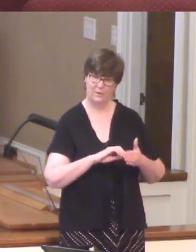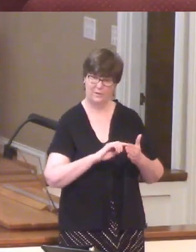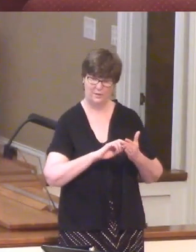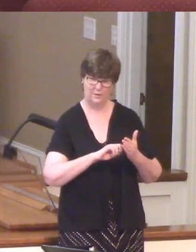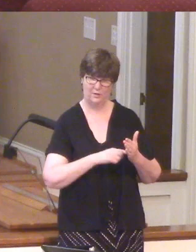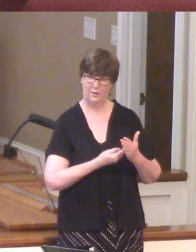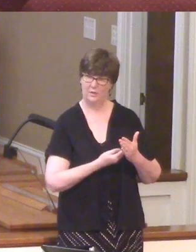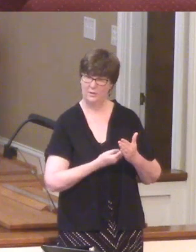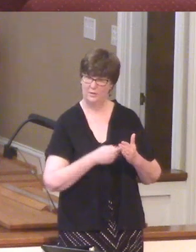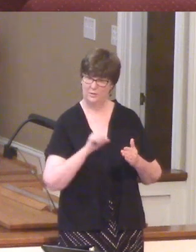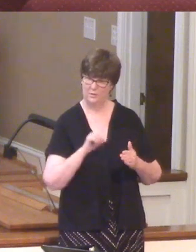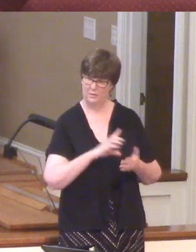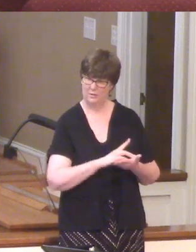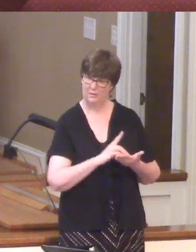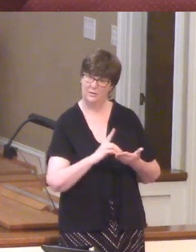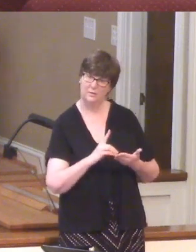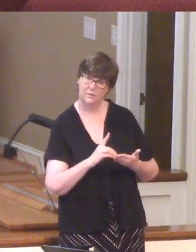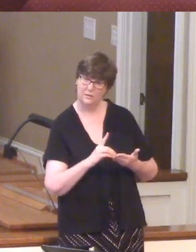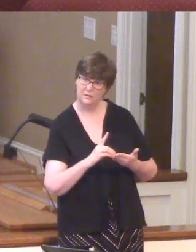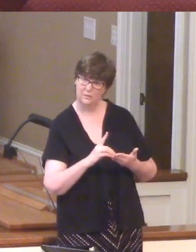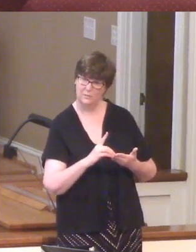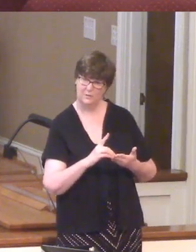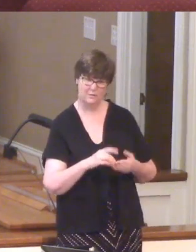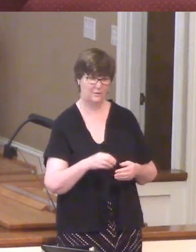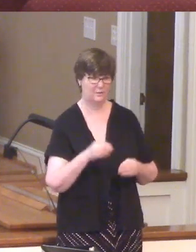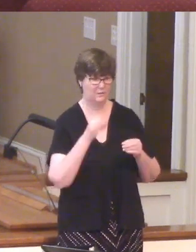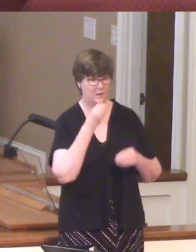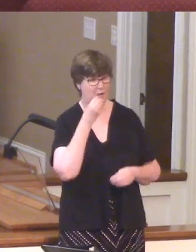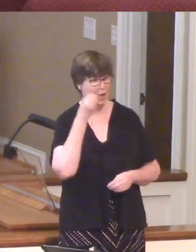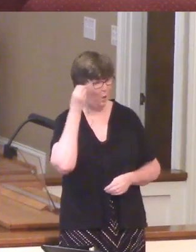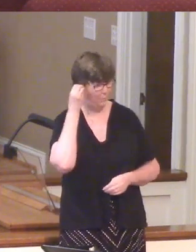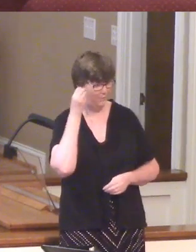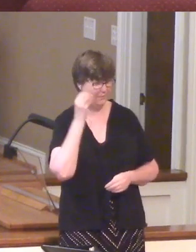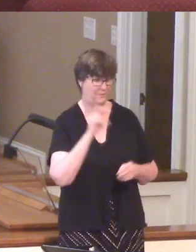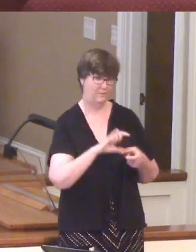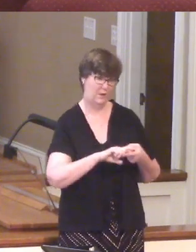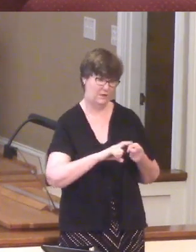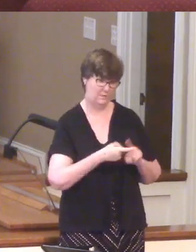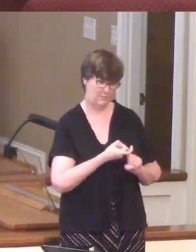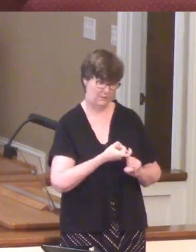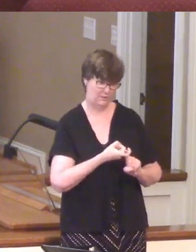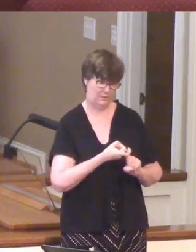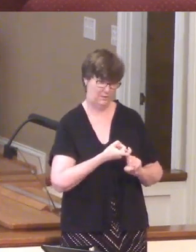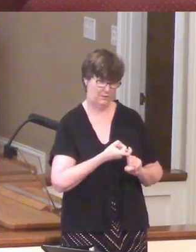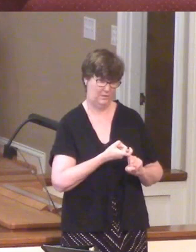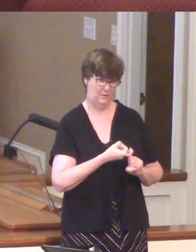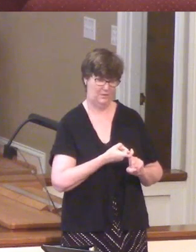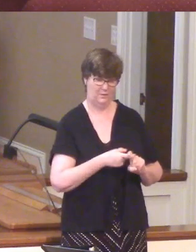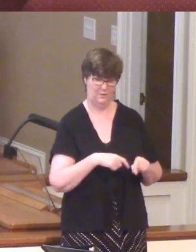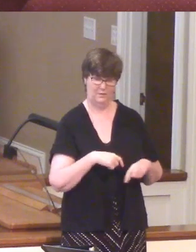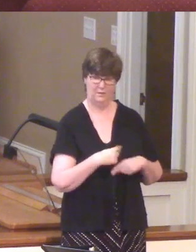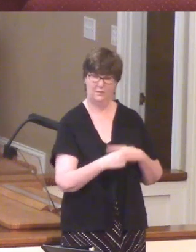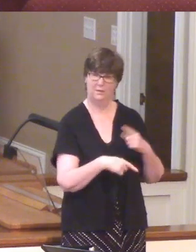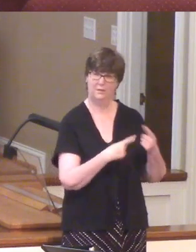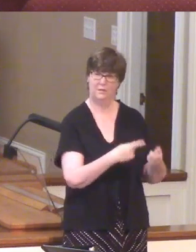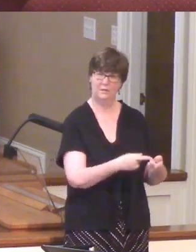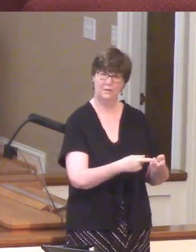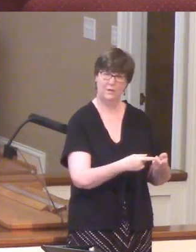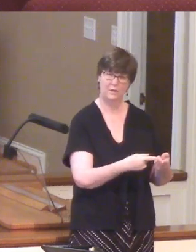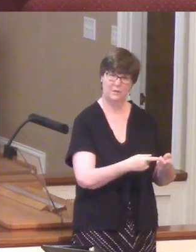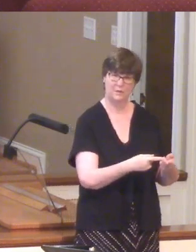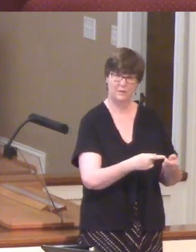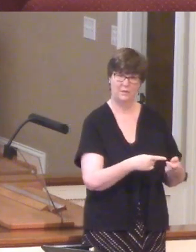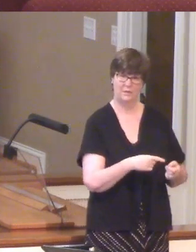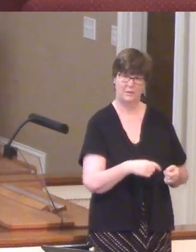girl who was invited for dinner at the home of her friend. The vegetable was buttered broccoli, and the